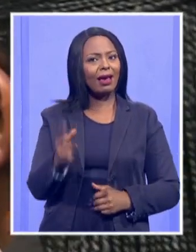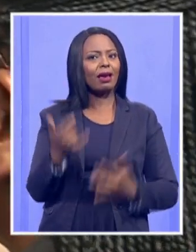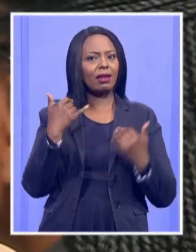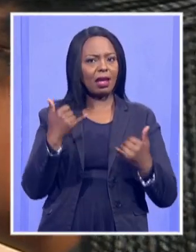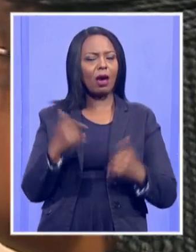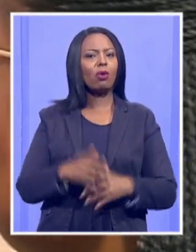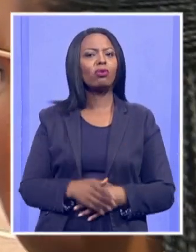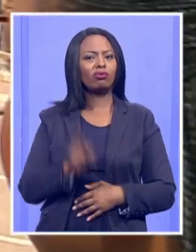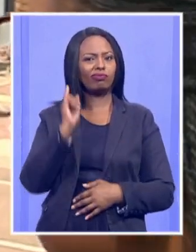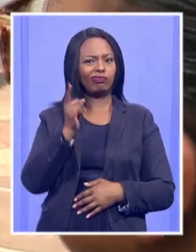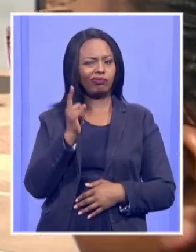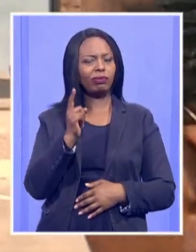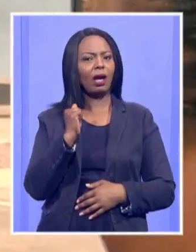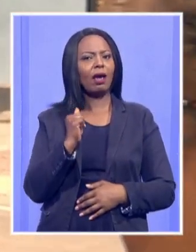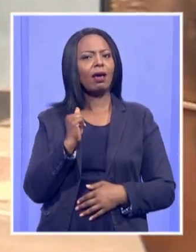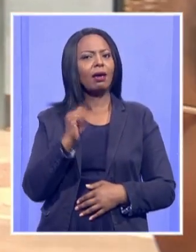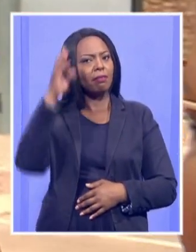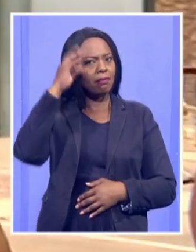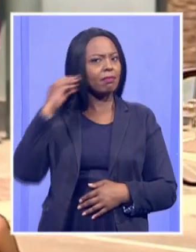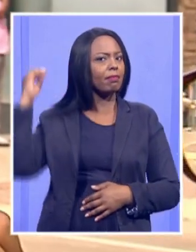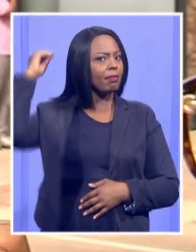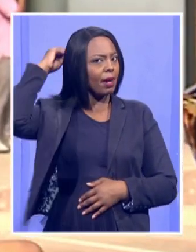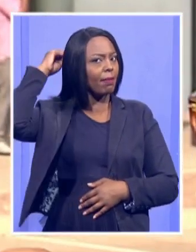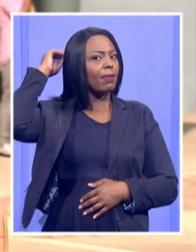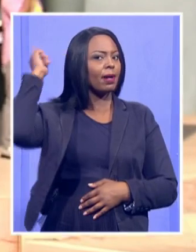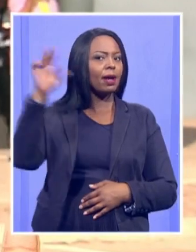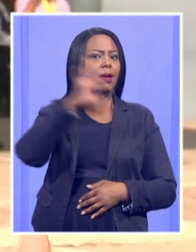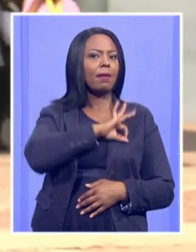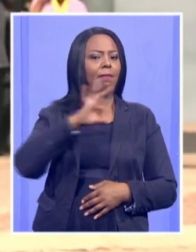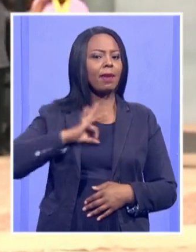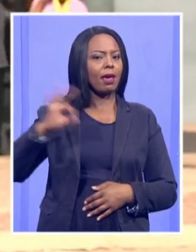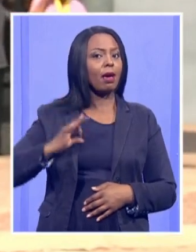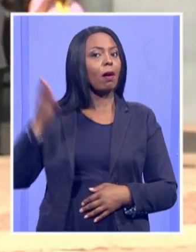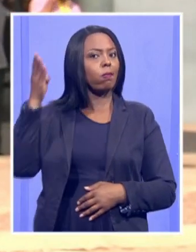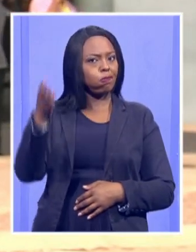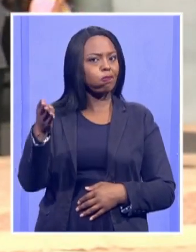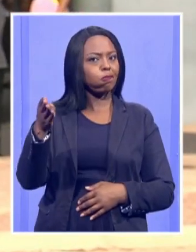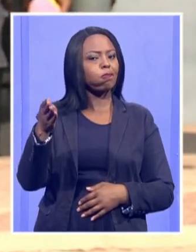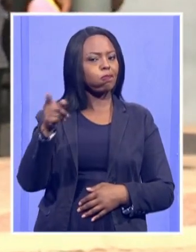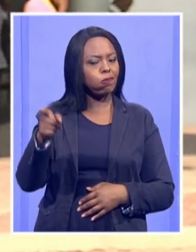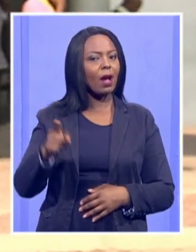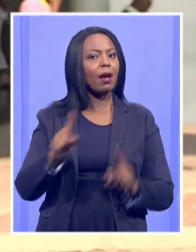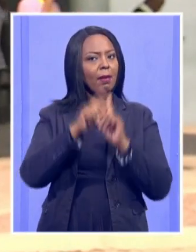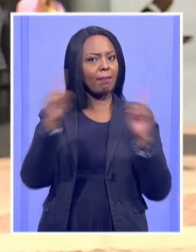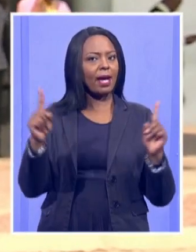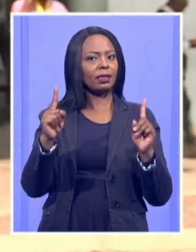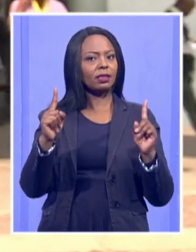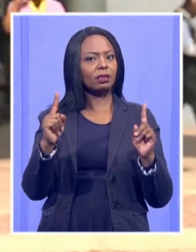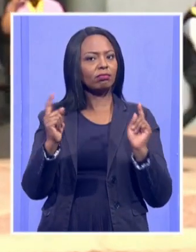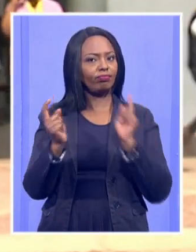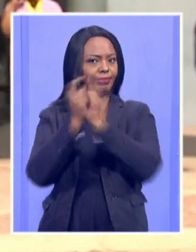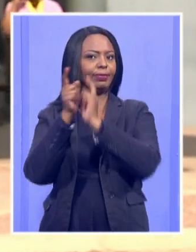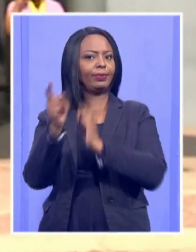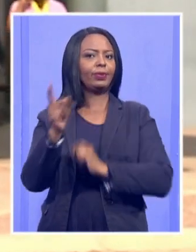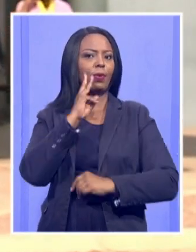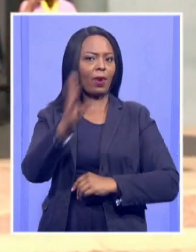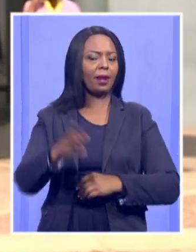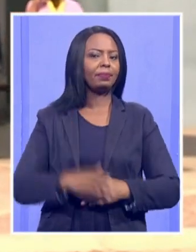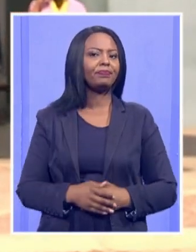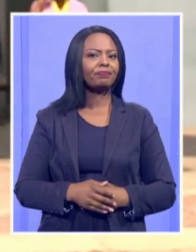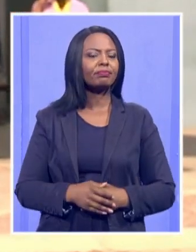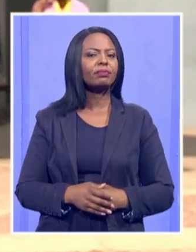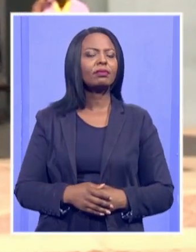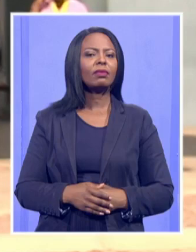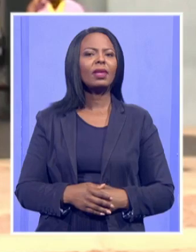attend to that. As I'm speaking to you, the mayor is also there at the holding room. We are going to immediately attend to that. But we've got a